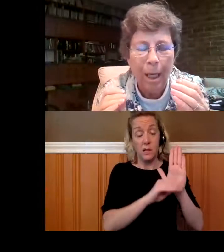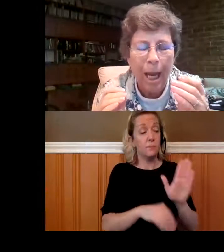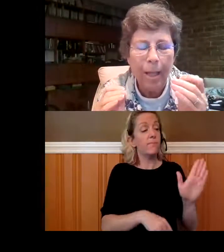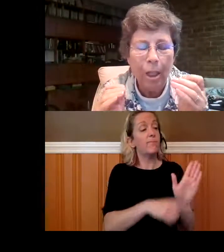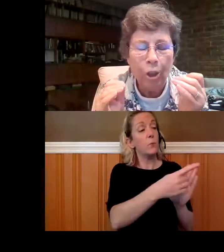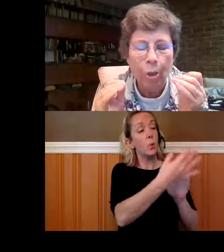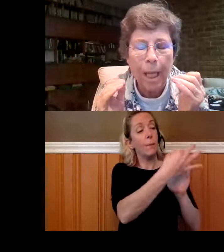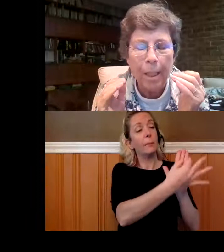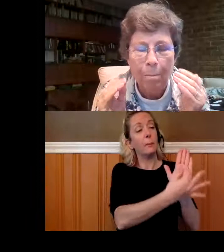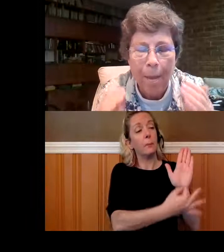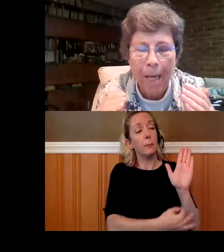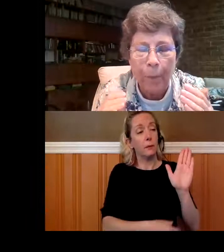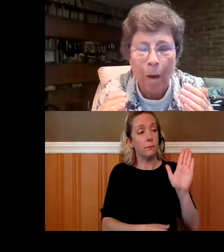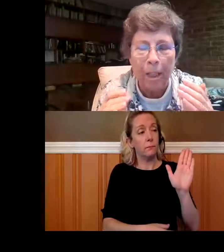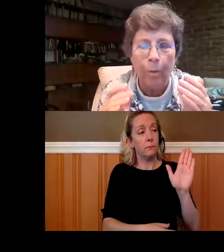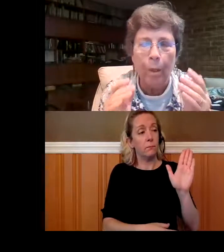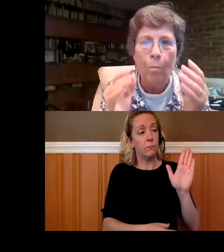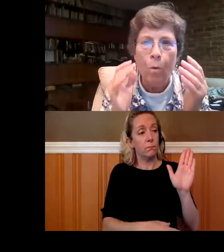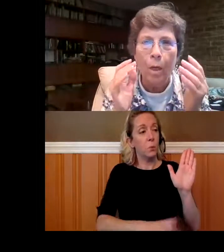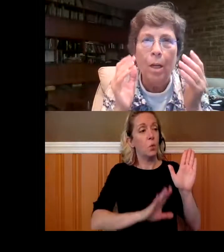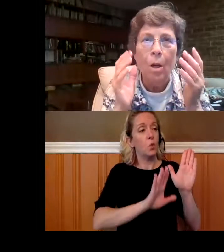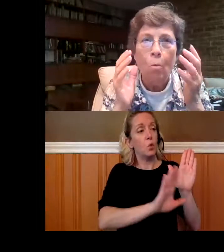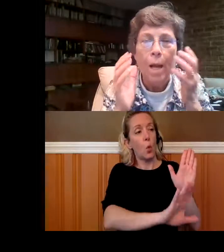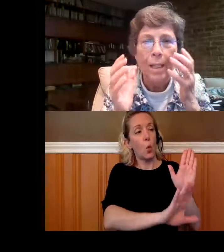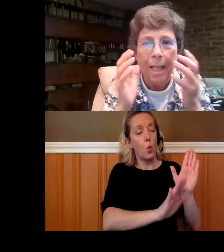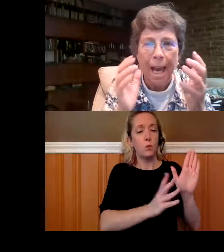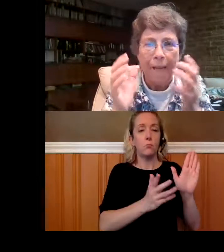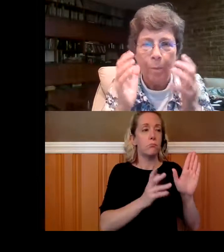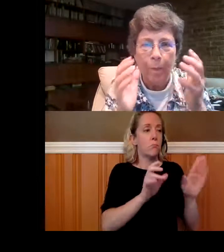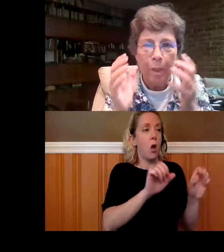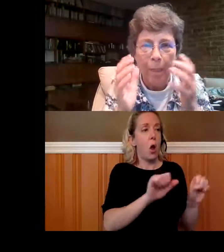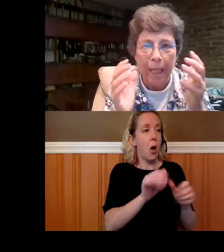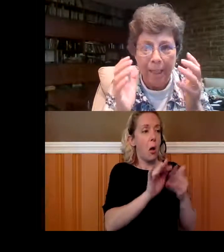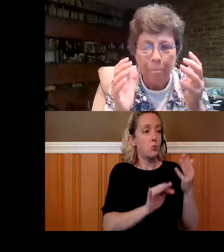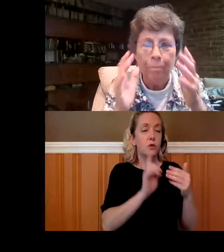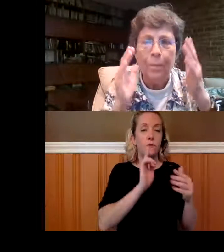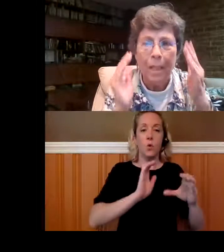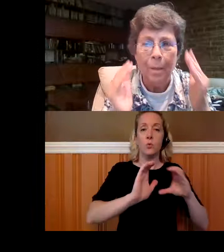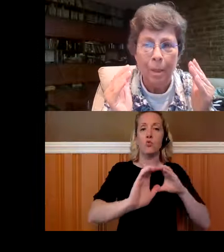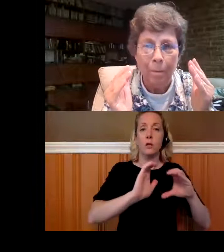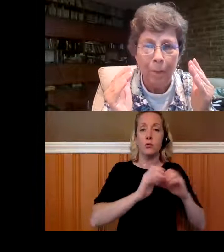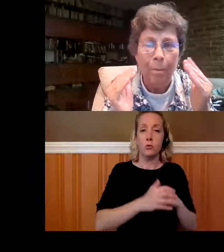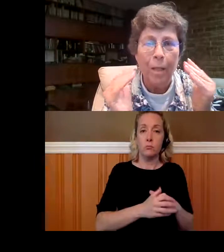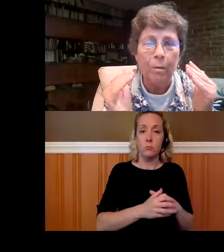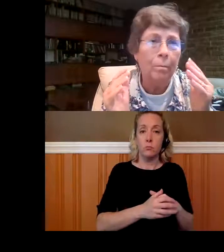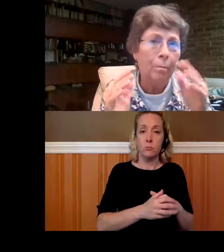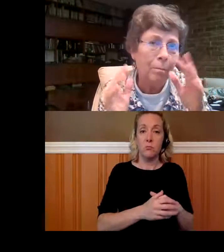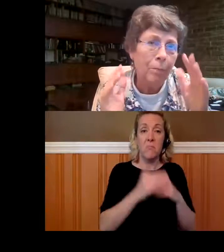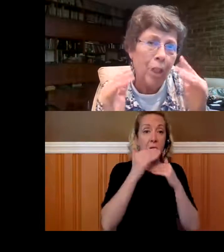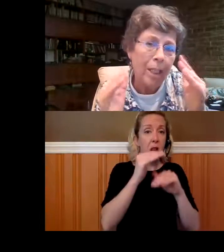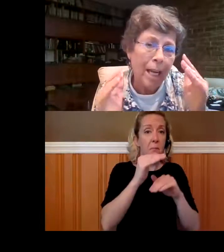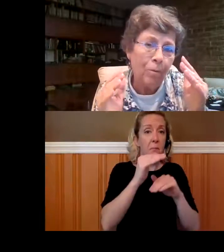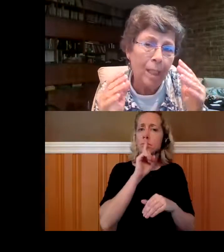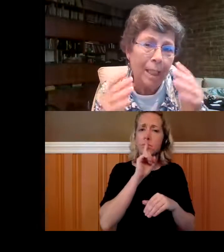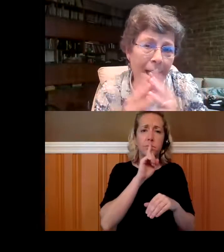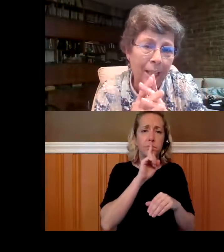The more ways that they have to be able to communicate, the better chance they have for success. And